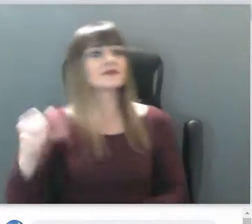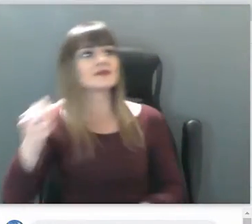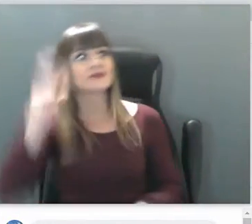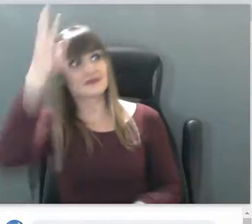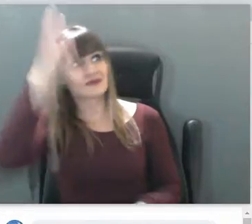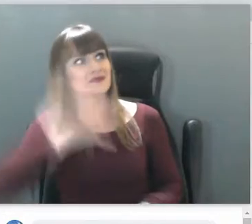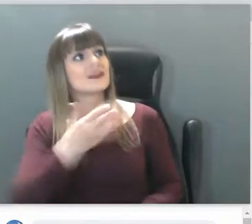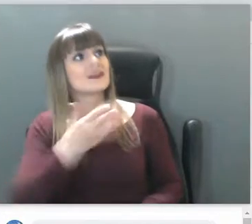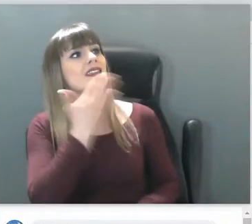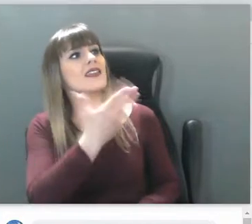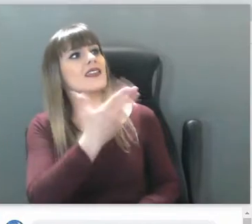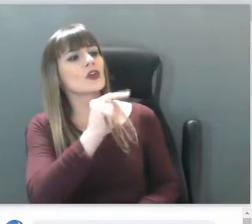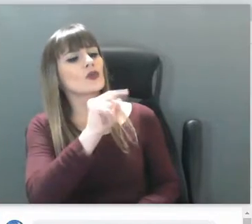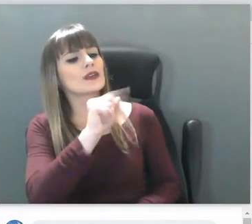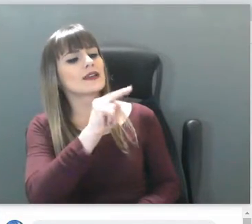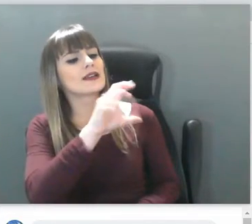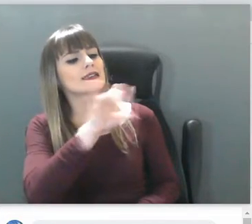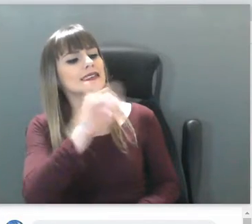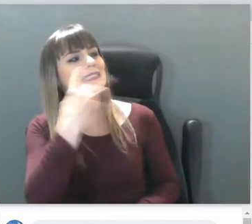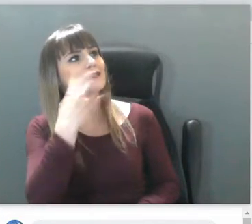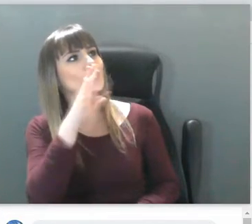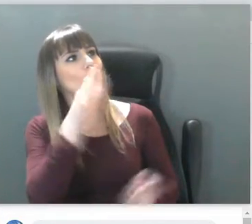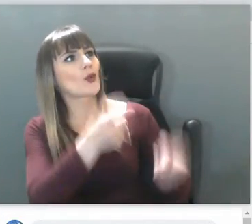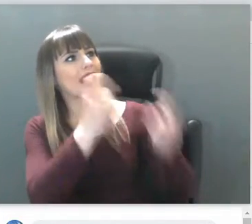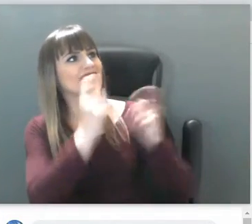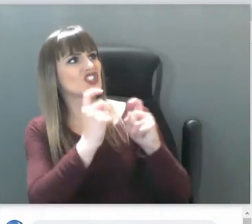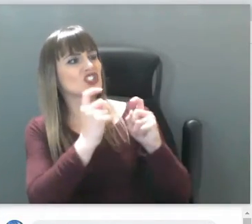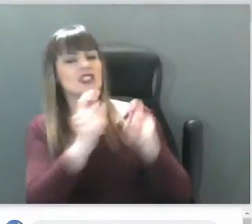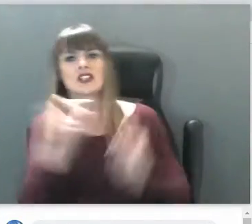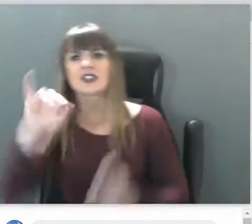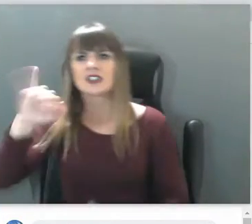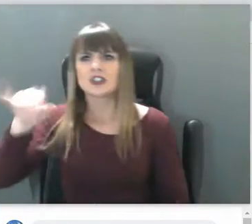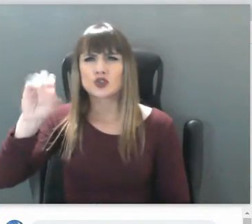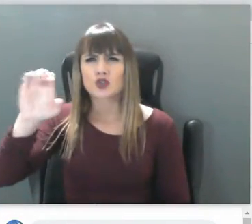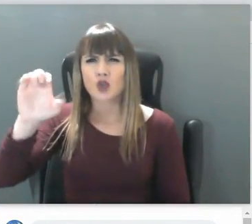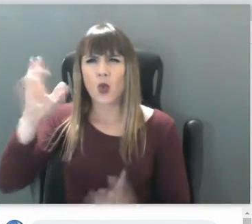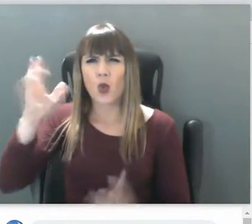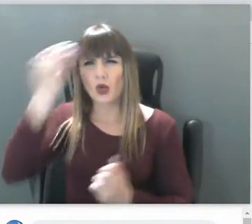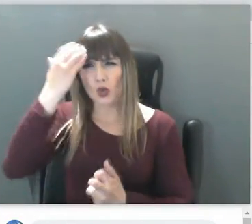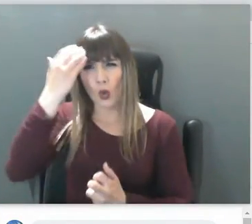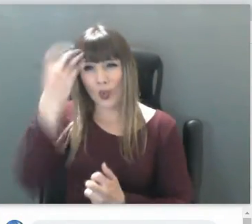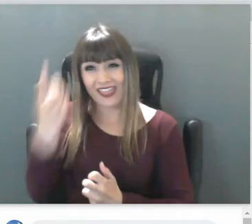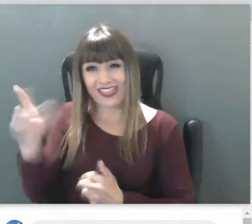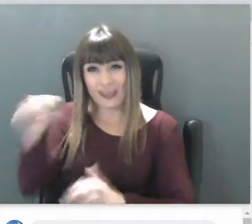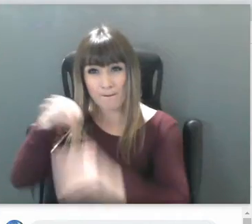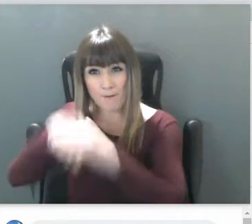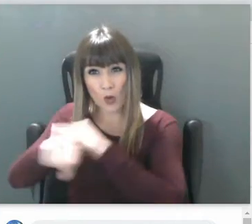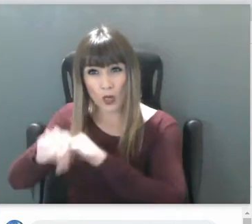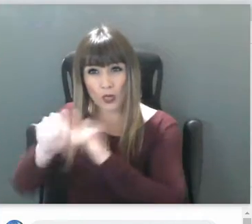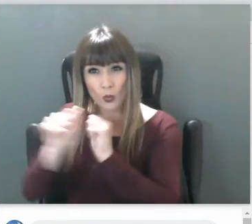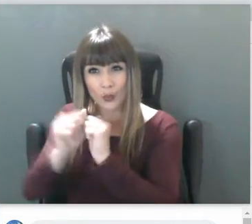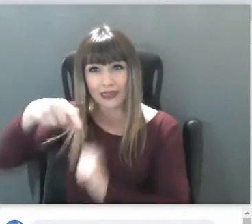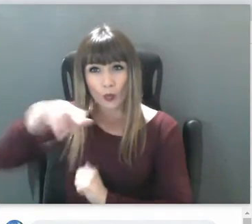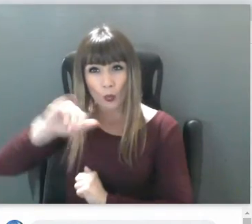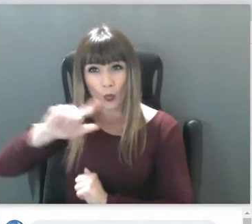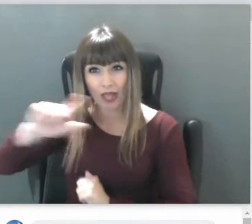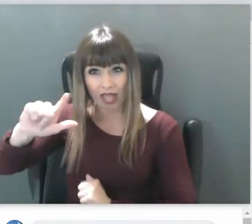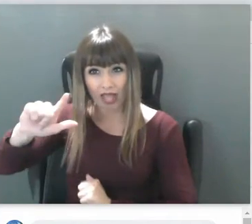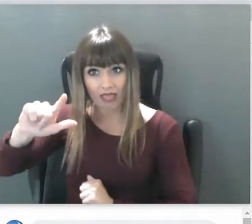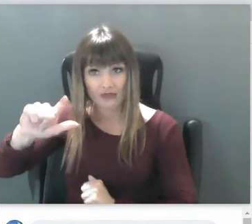Oh, thank you. We also have Joe, 8 years old, who's asking if they're born. Soft, and then they harden over time. Say that one more time.